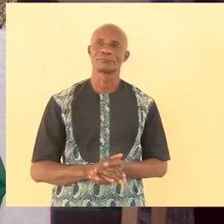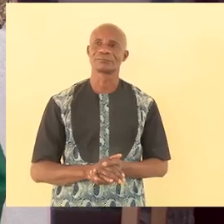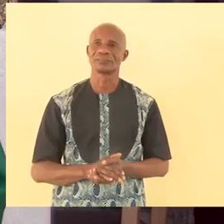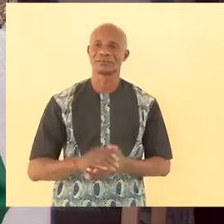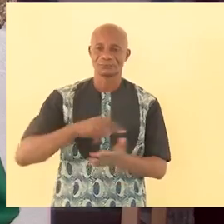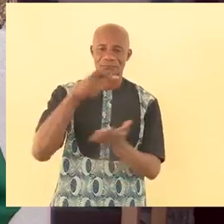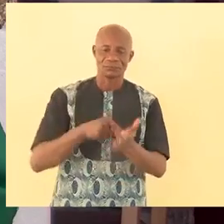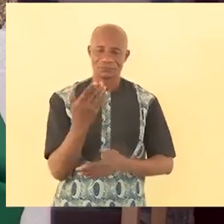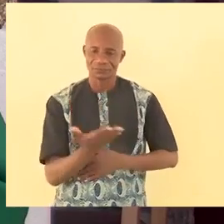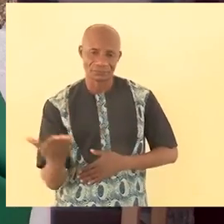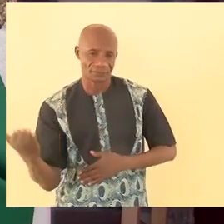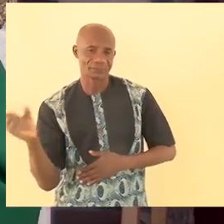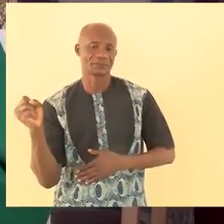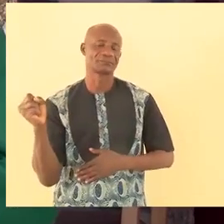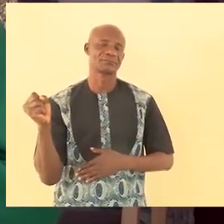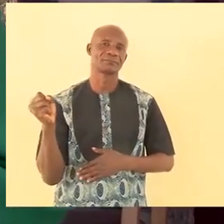So